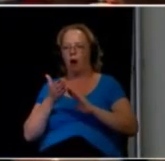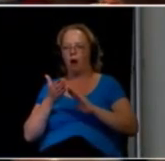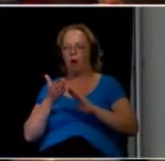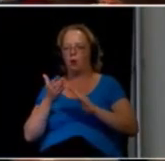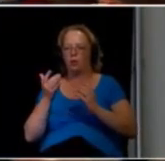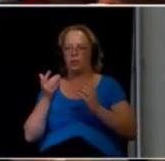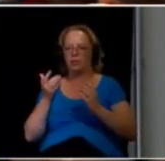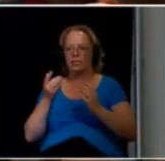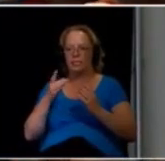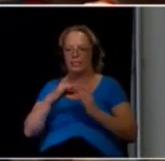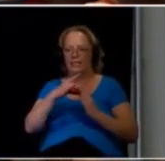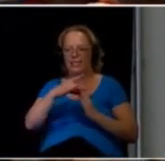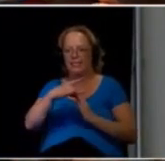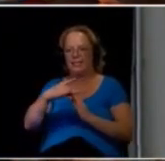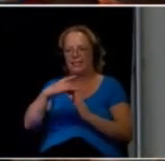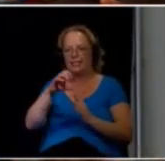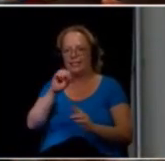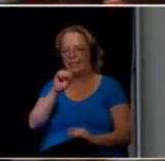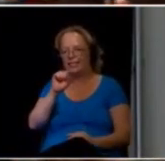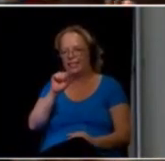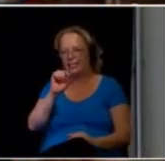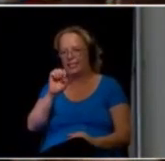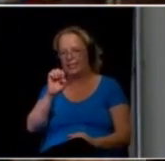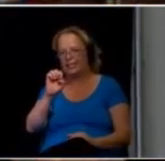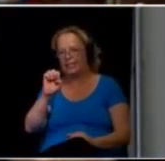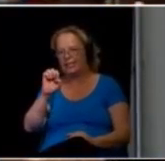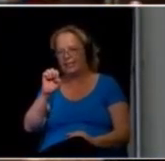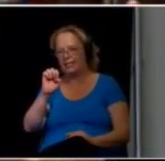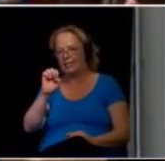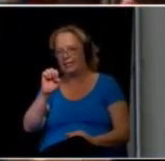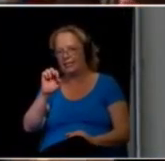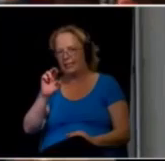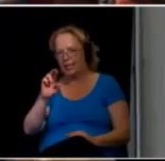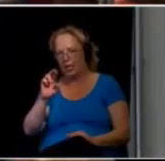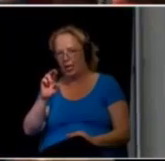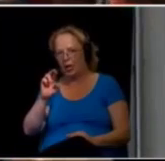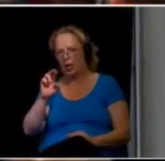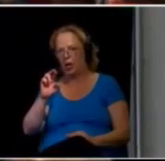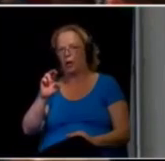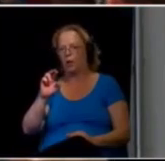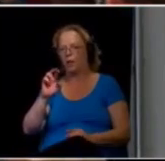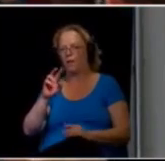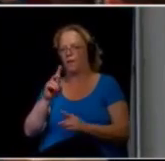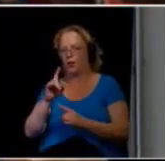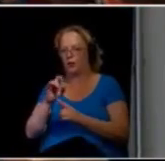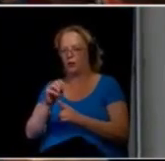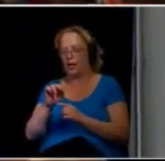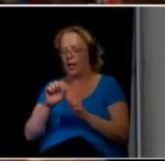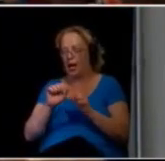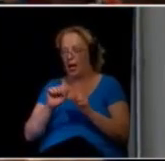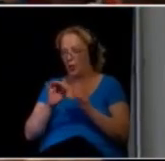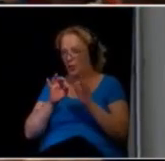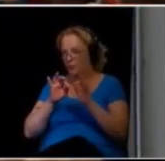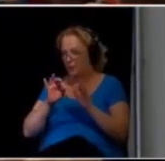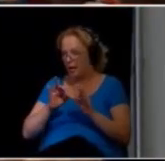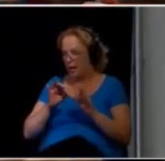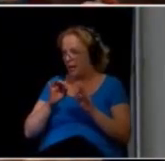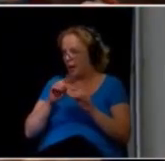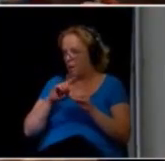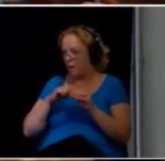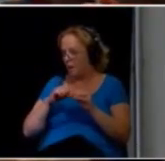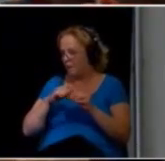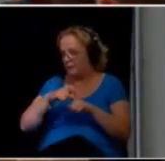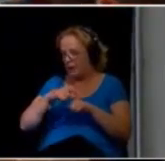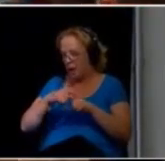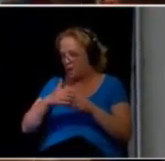most anticipated aspect of version 1.0. Could you shed a little bit of light on the timeline for that? Are you getting